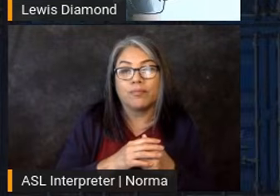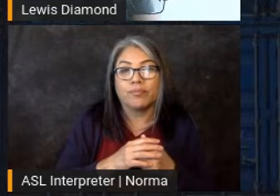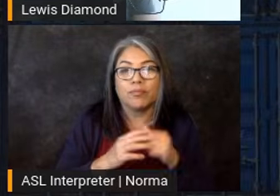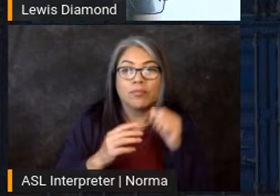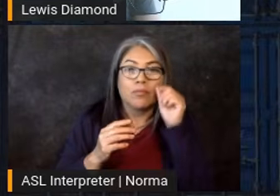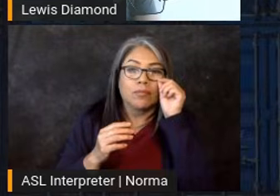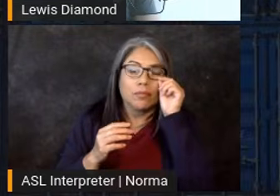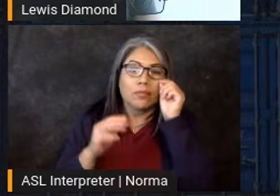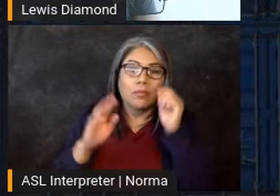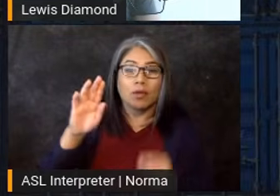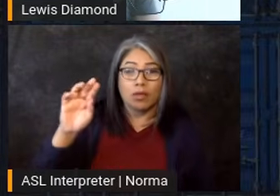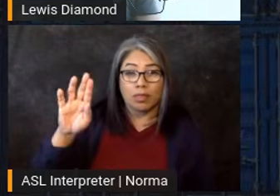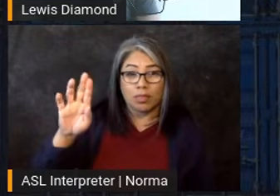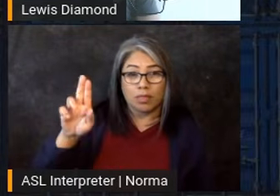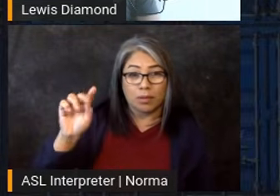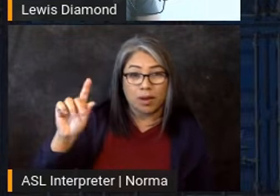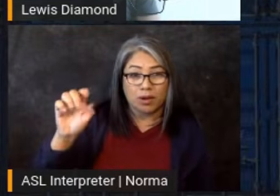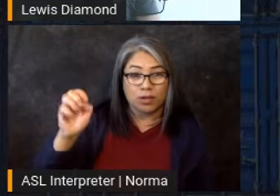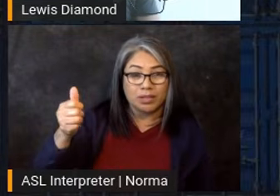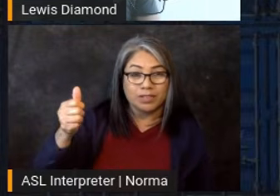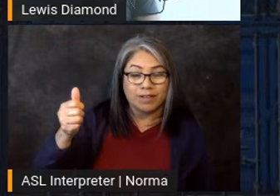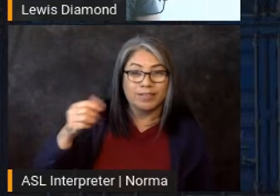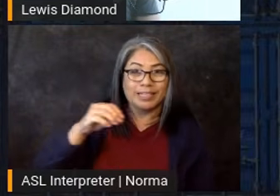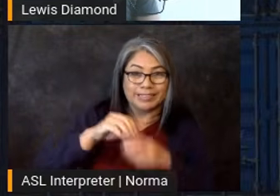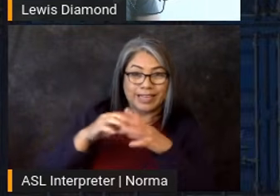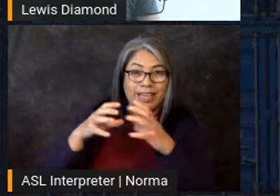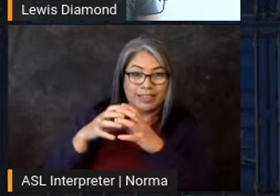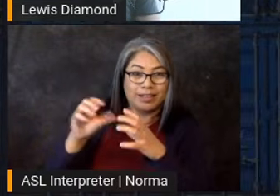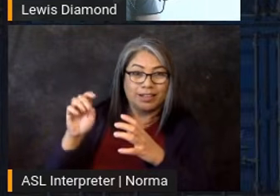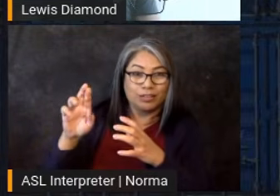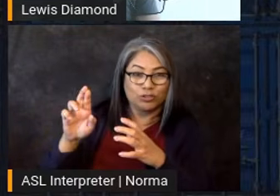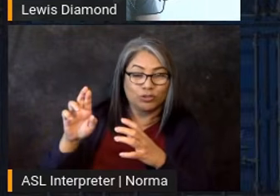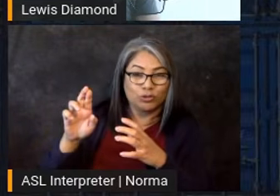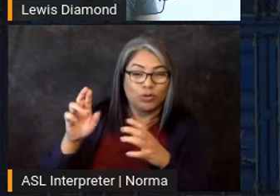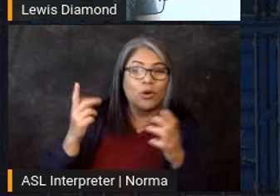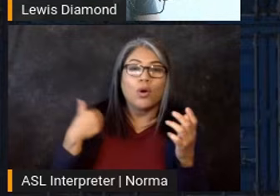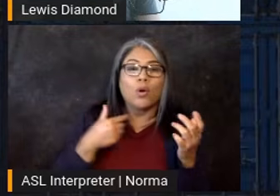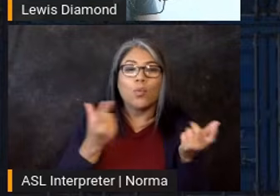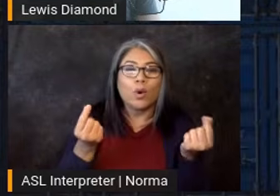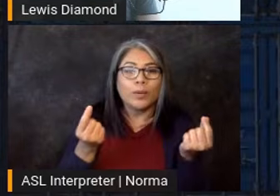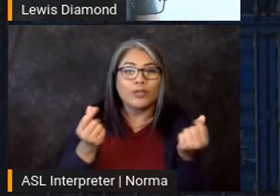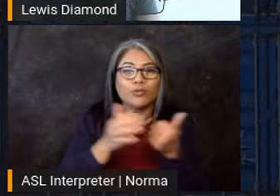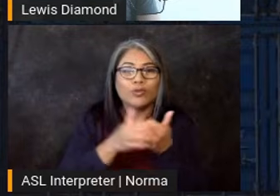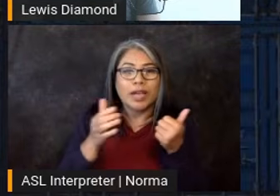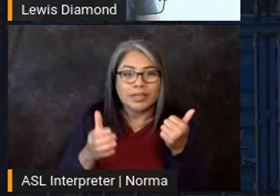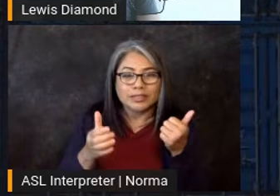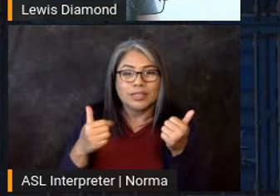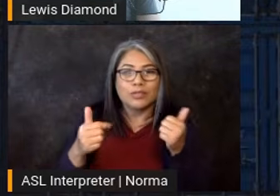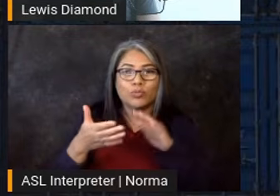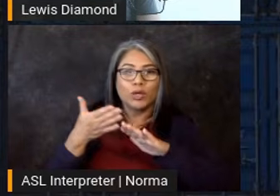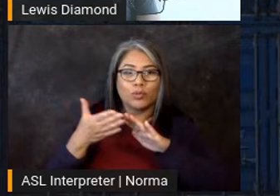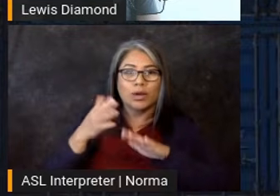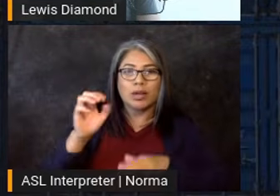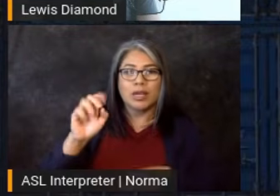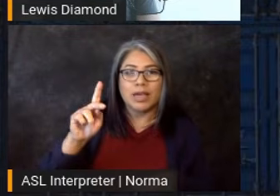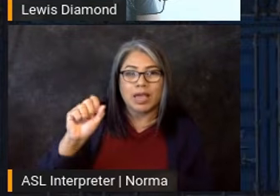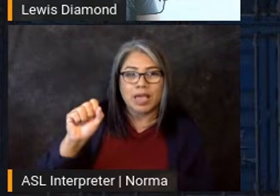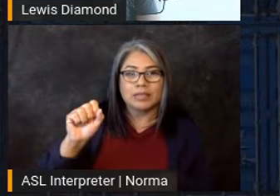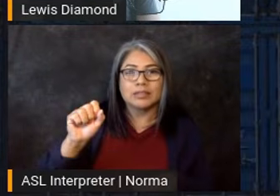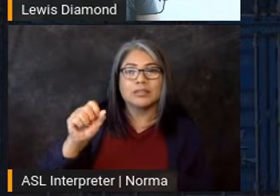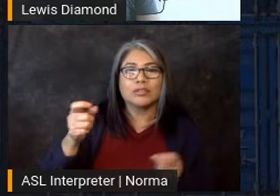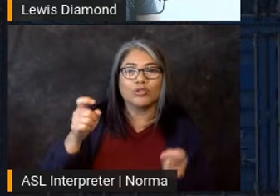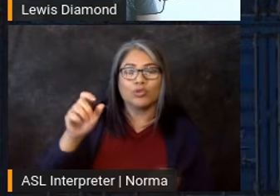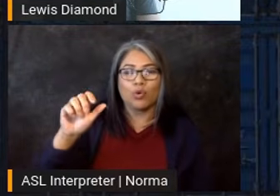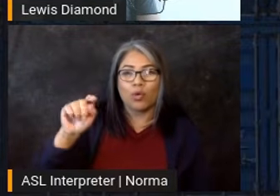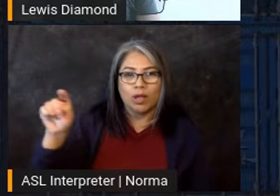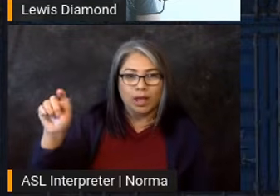bundle itself is in the cluster, what we do next is we run EKS Control Anywhere upgrade. So